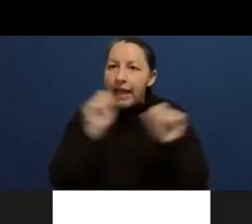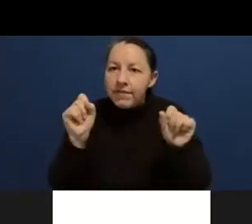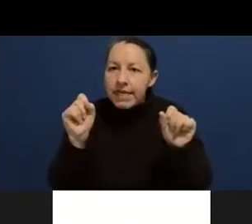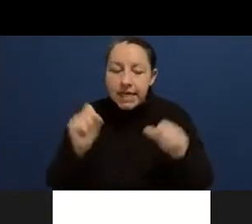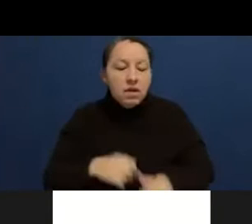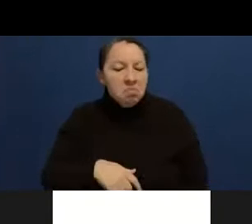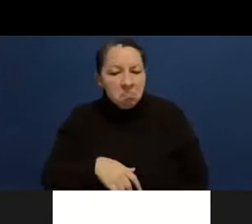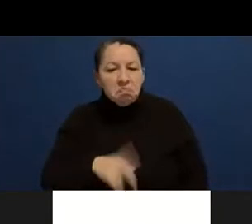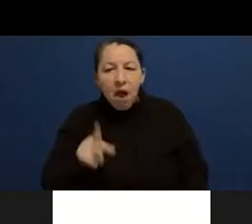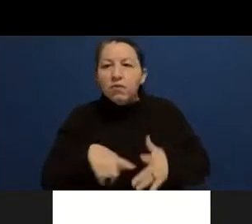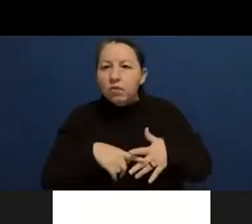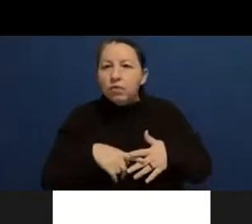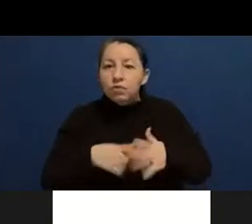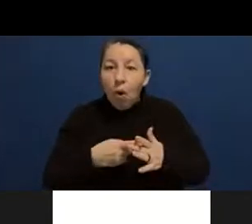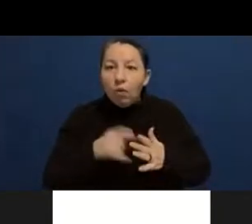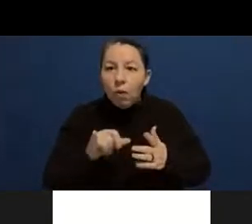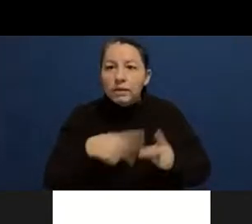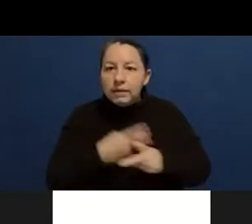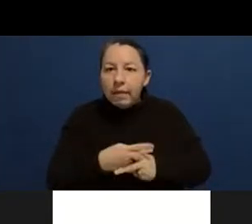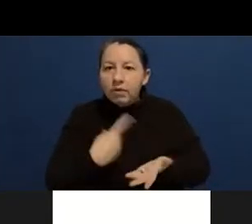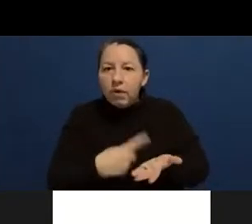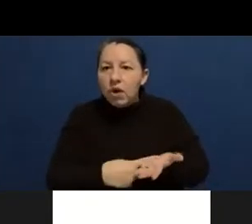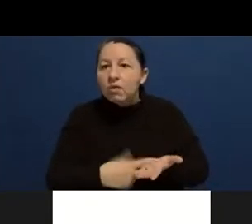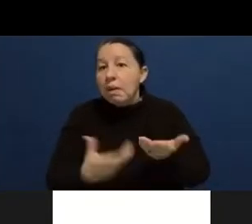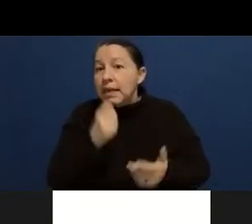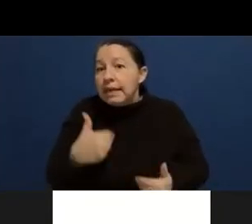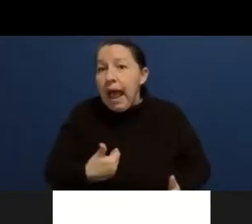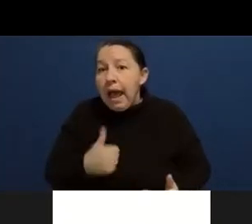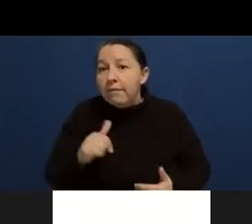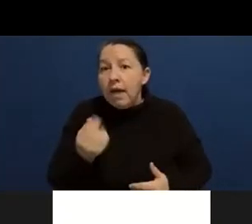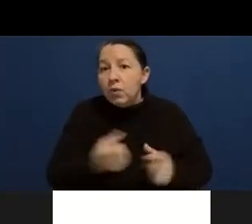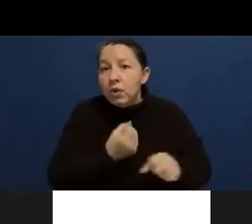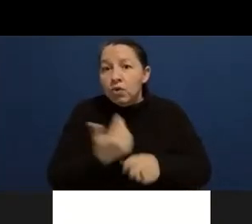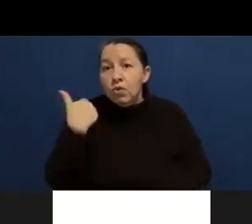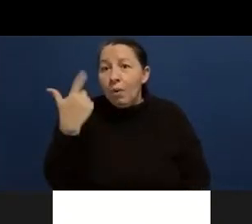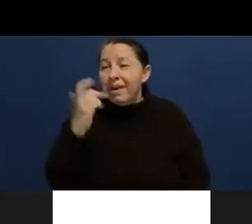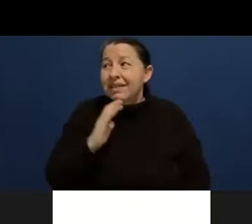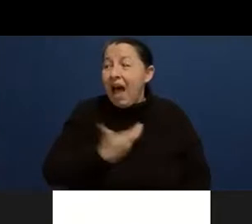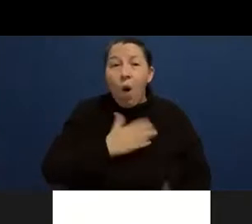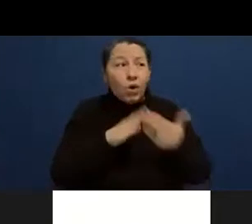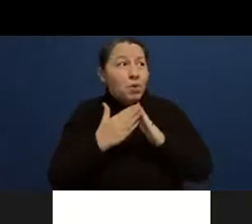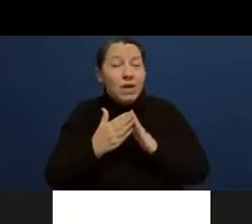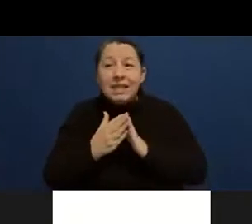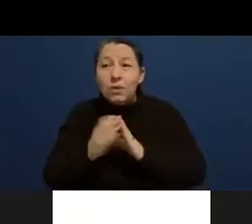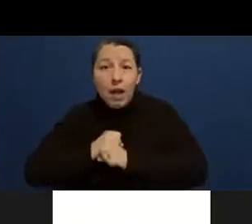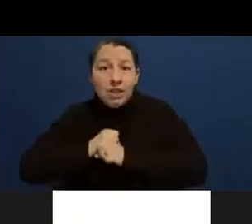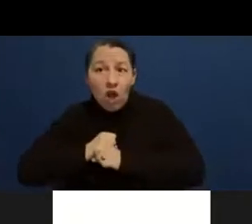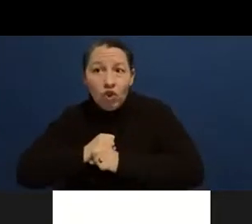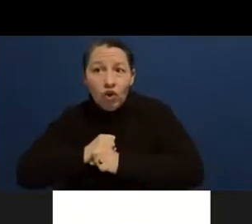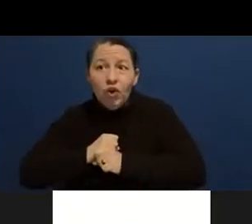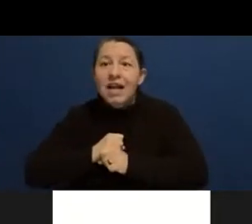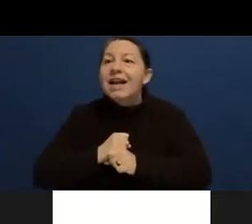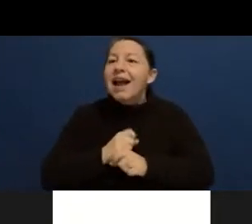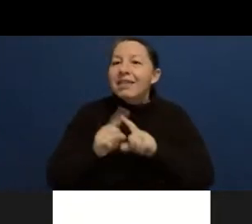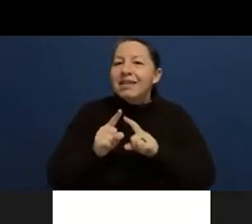wouldn't have had them a few years ago, because many of our communities, because of how sheltered in the religious aspects of colonization,